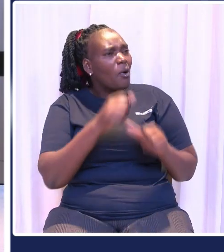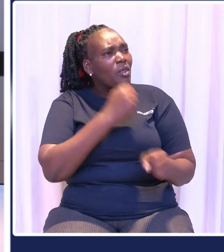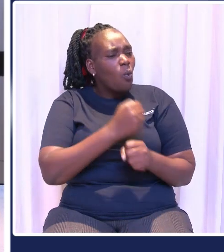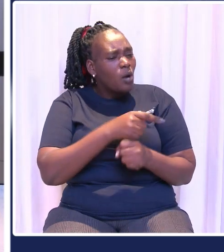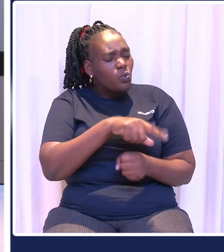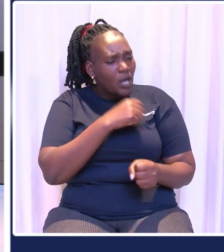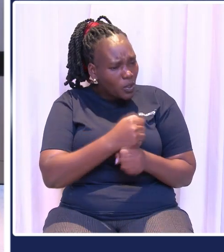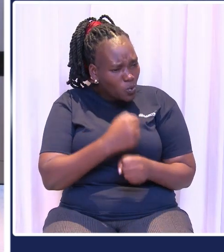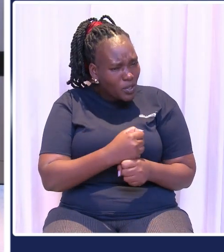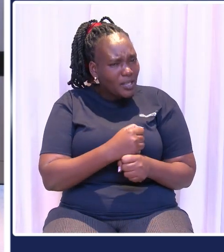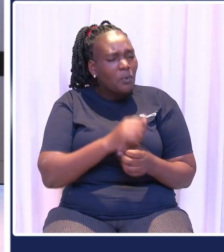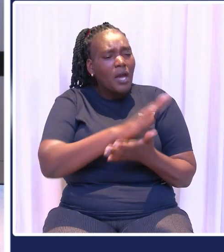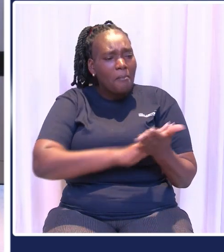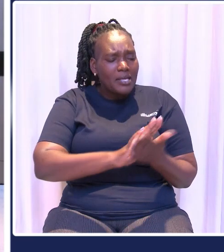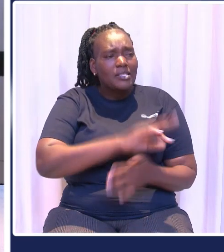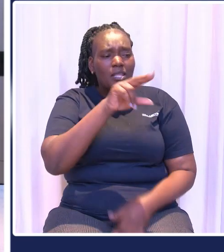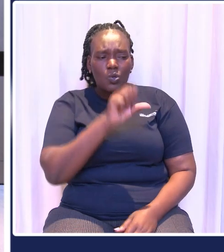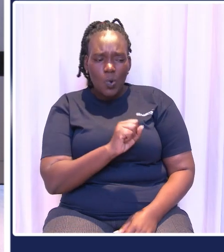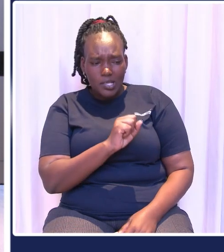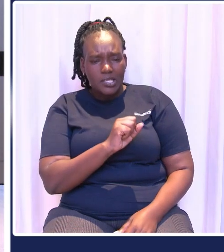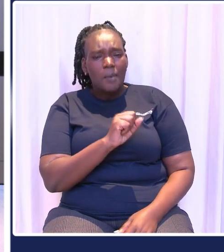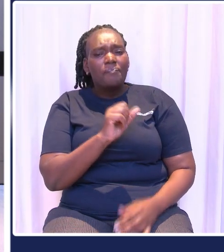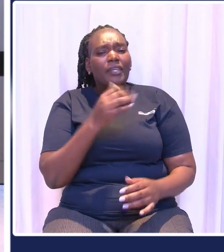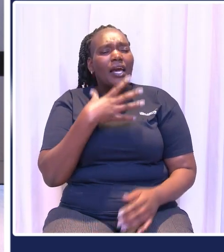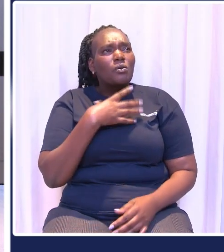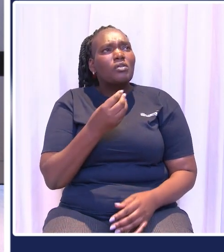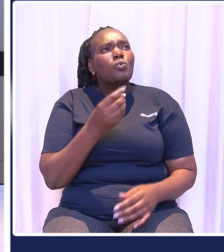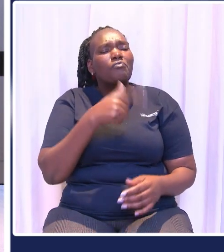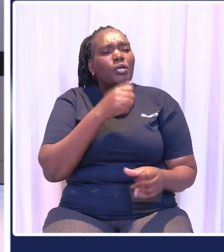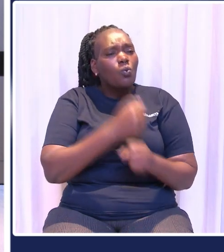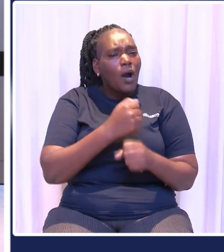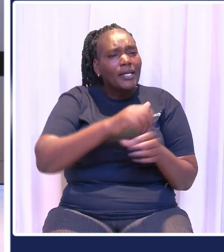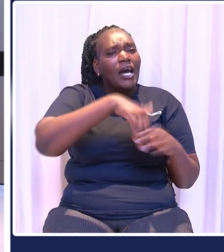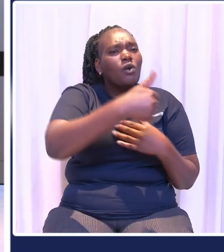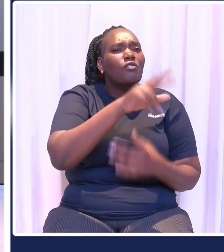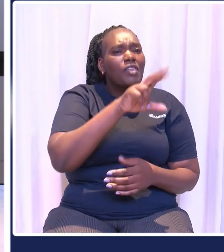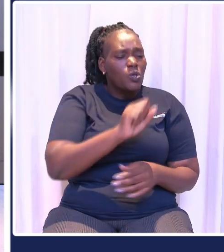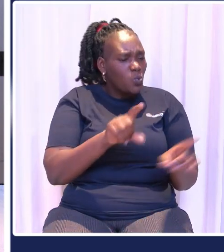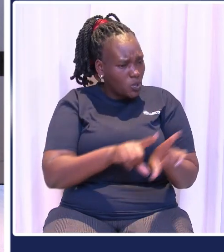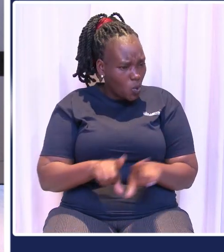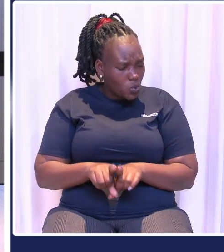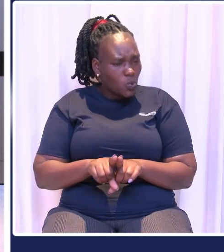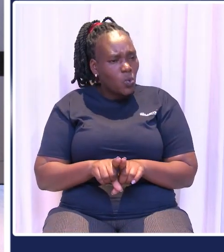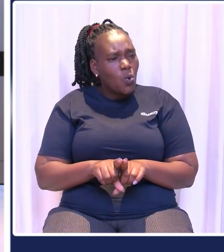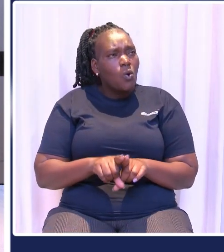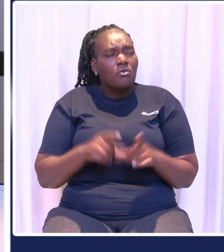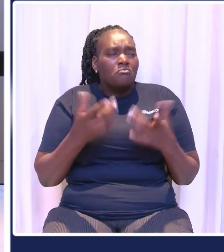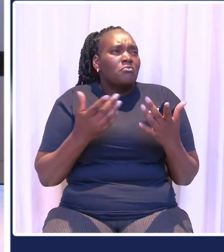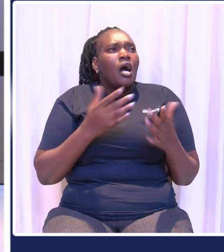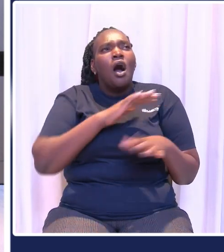doing. We're based in the U.S. And we've been working outside of the U.S. as well, across